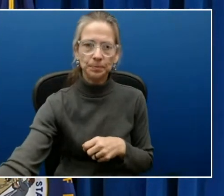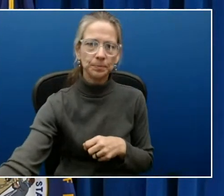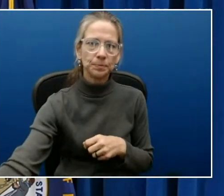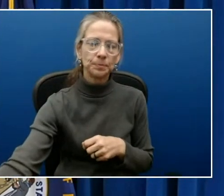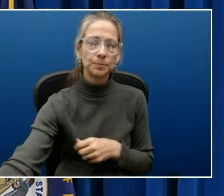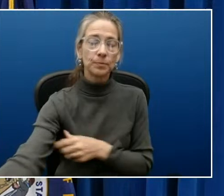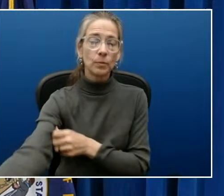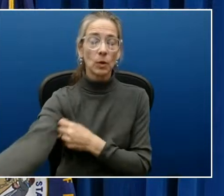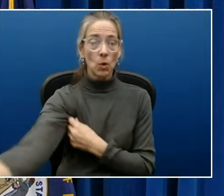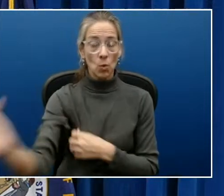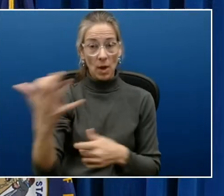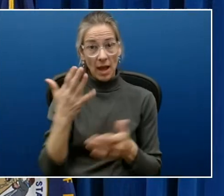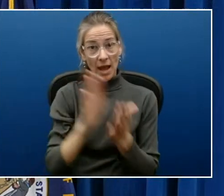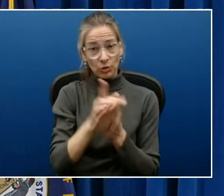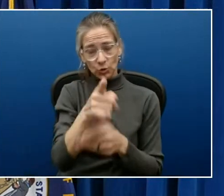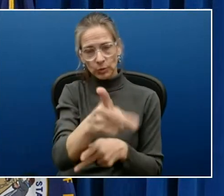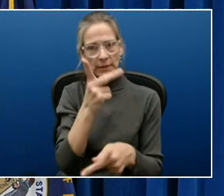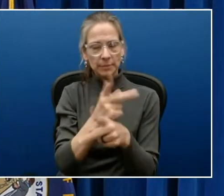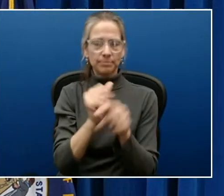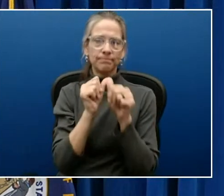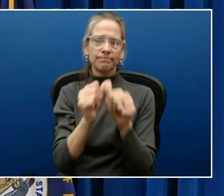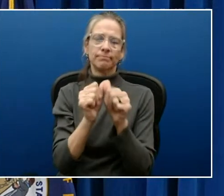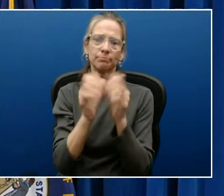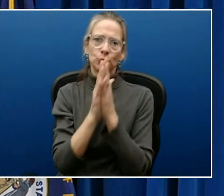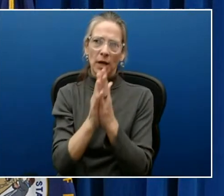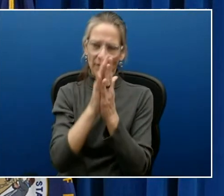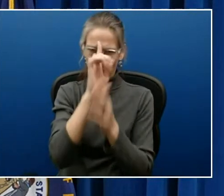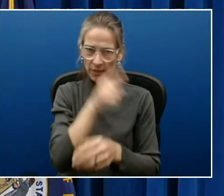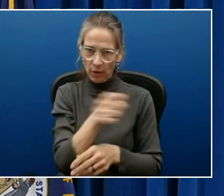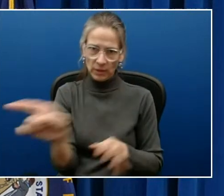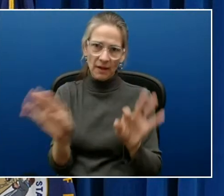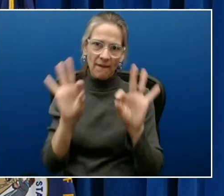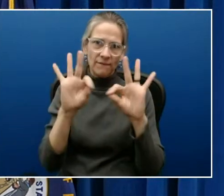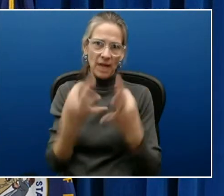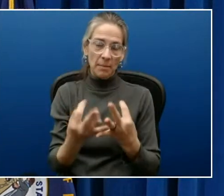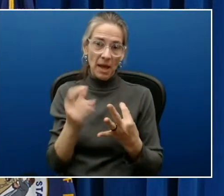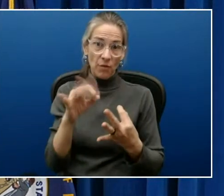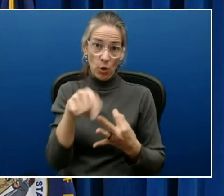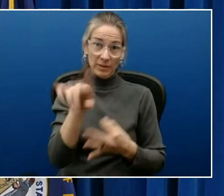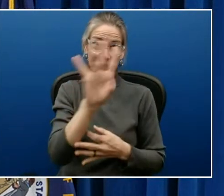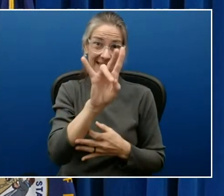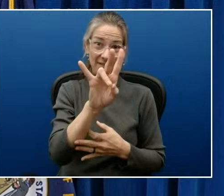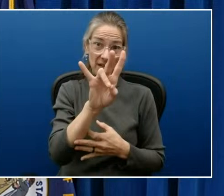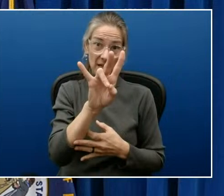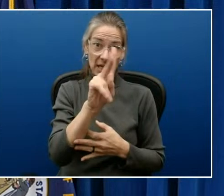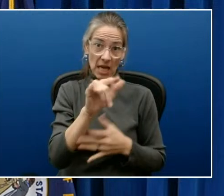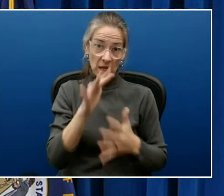in continuing to pray for the families of the 7 Kentuckians we lost in this